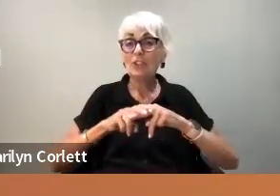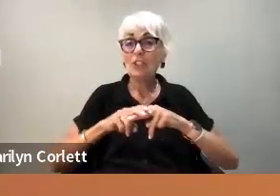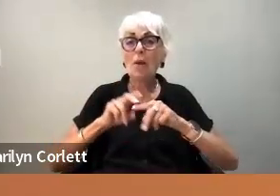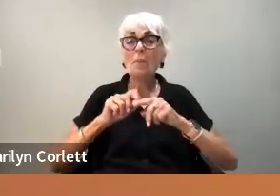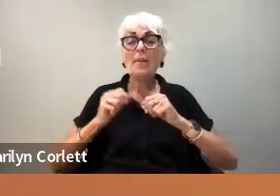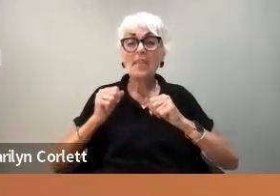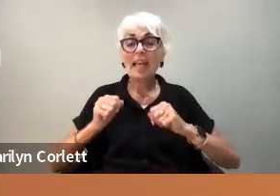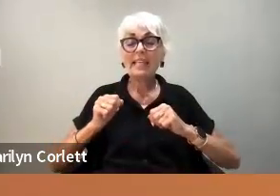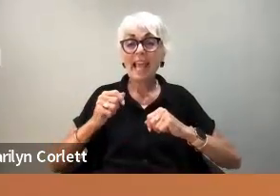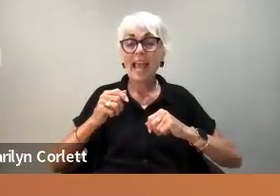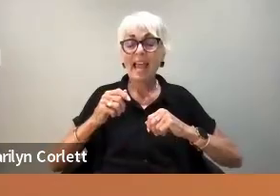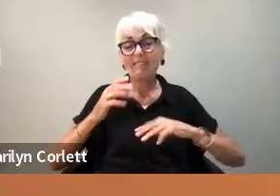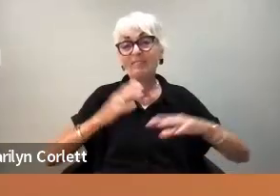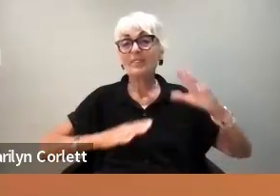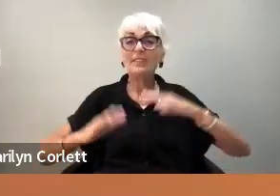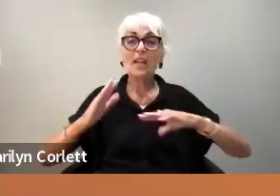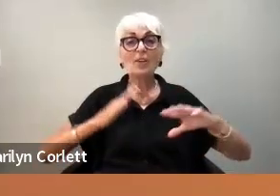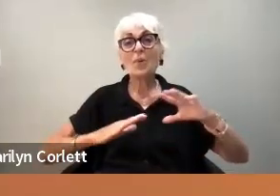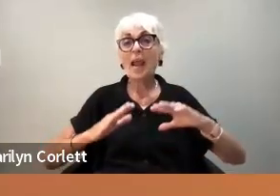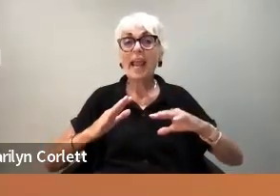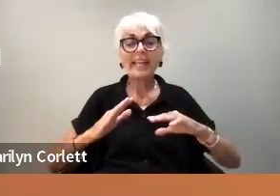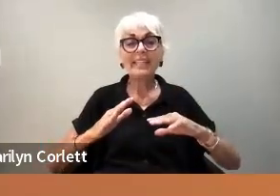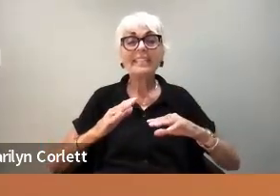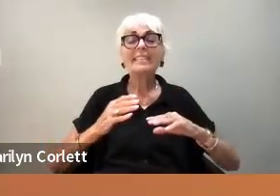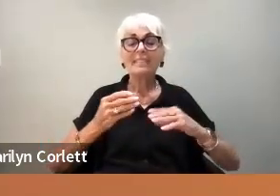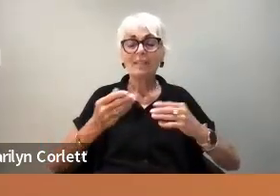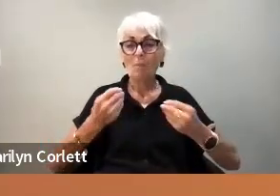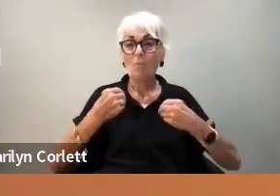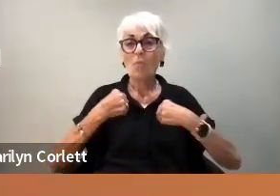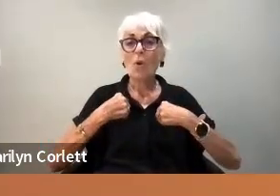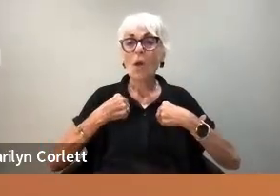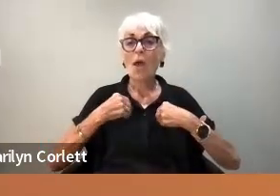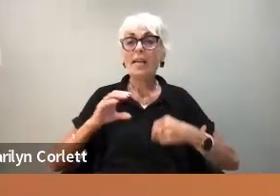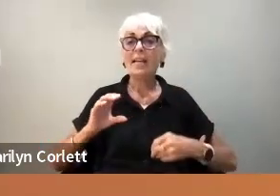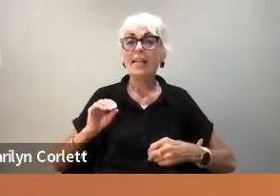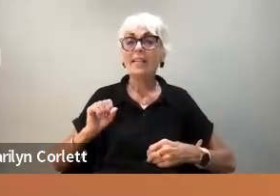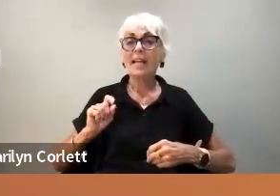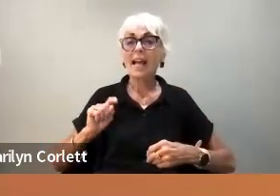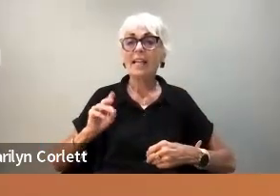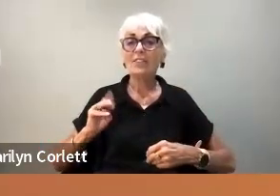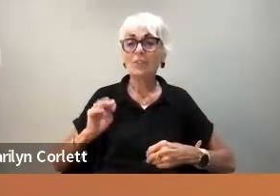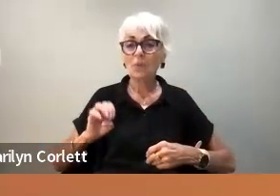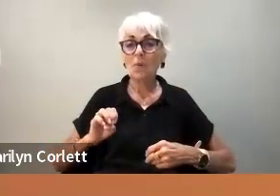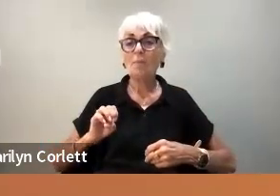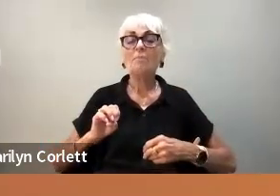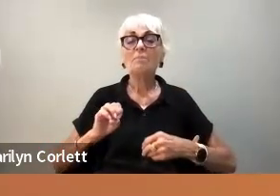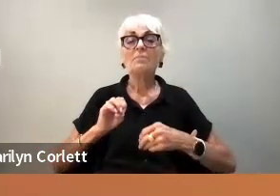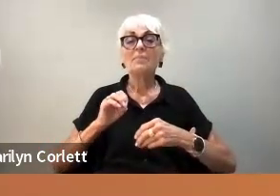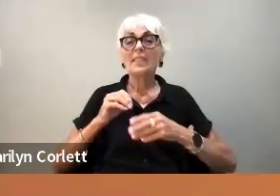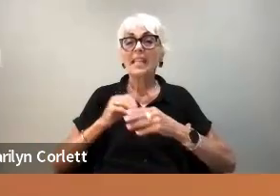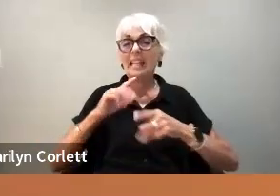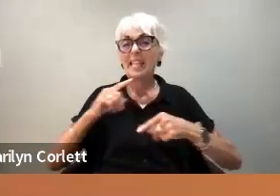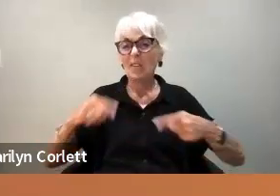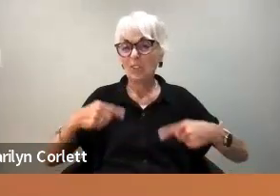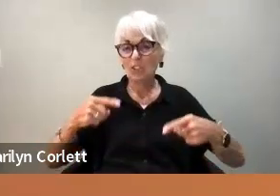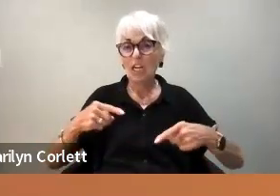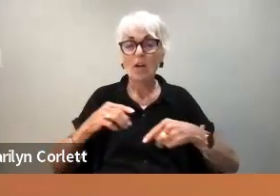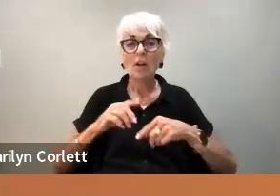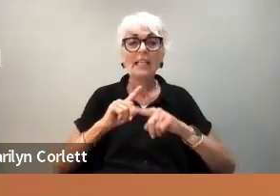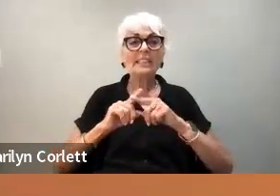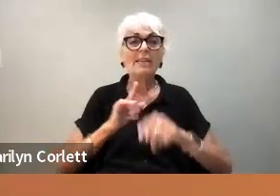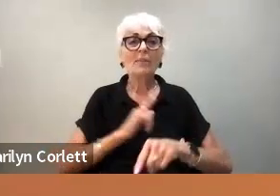decorate themselves or put a costume on themselves, but also their chair. They have different styles,